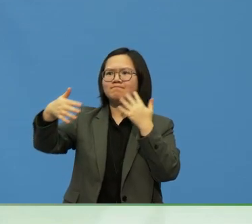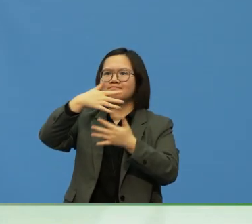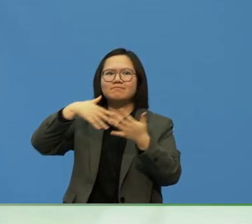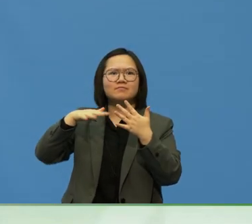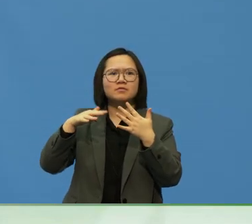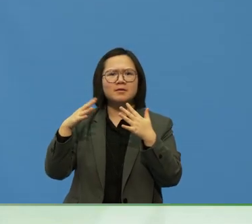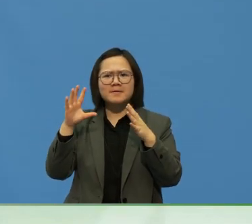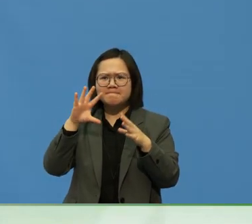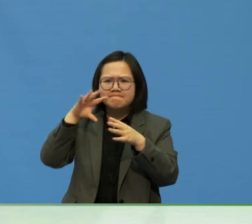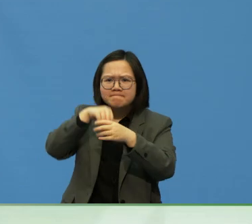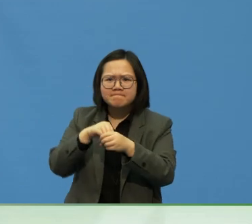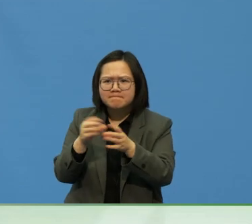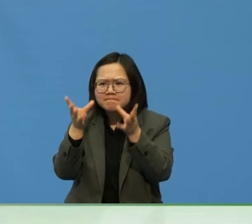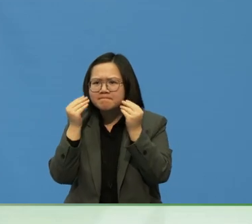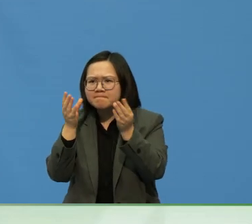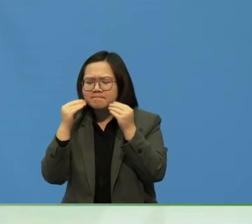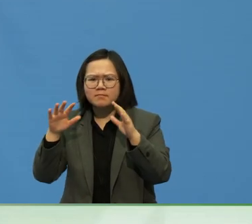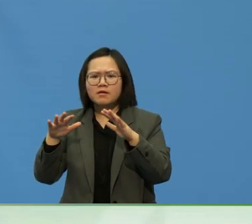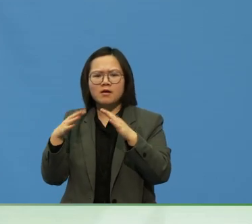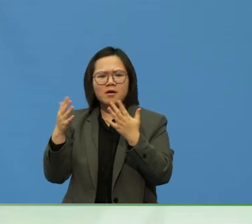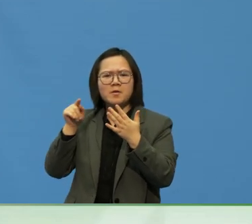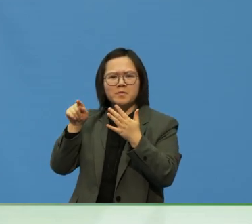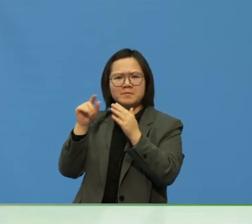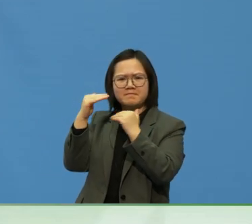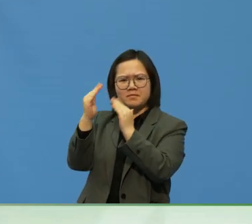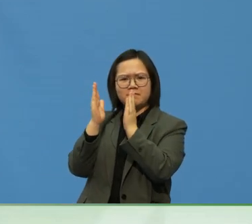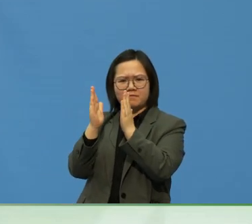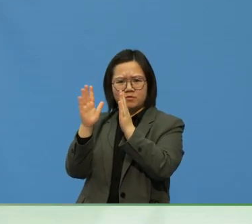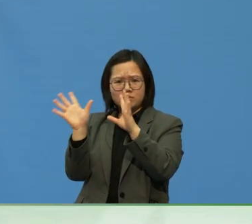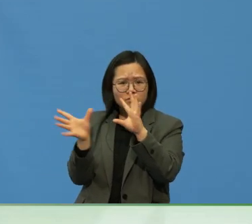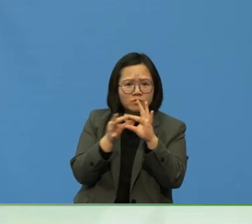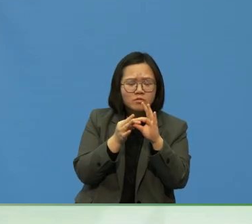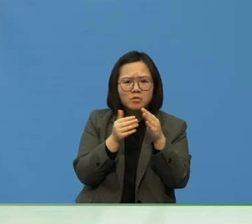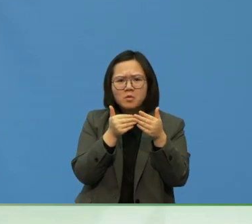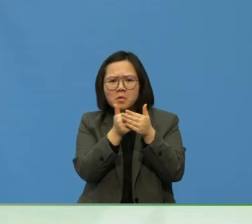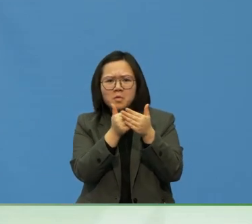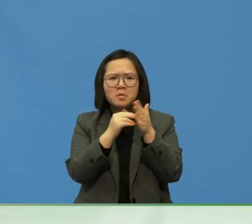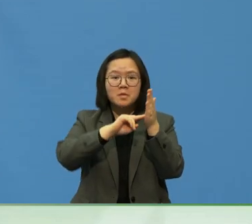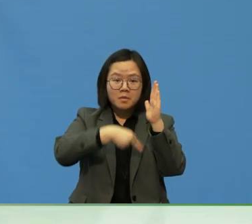with the definition. It is very closely aligned with the UN CRPD's definition.